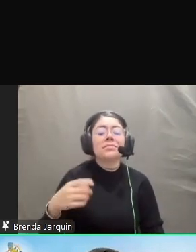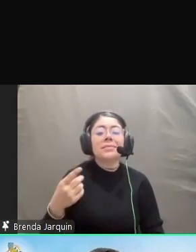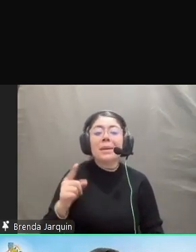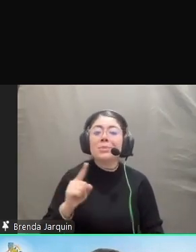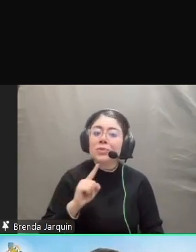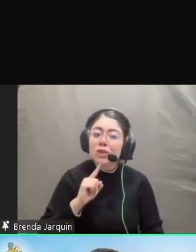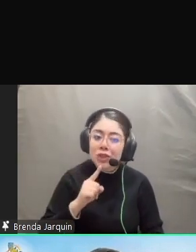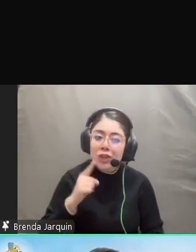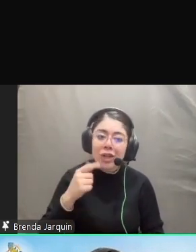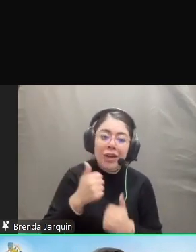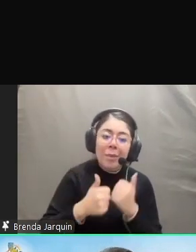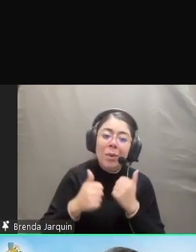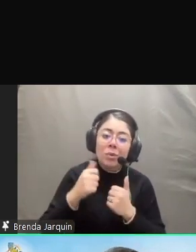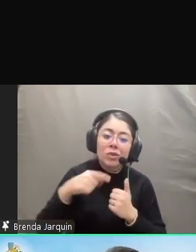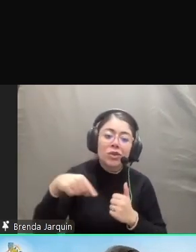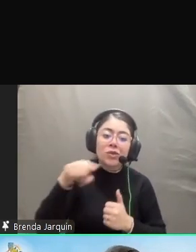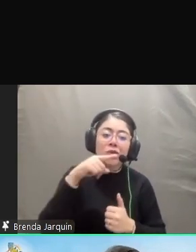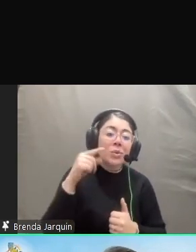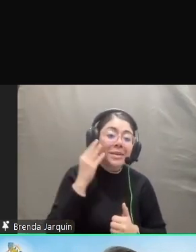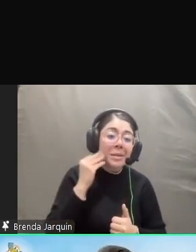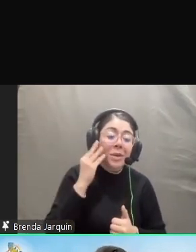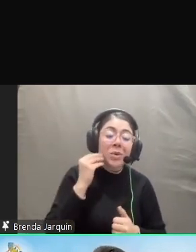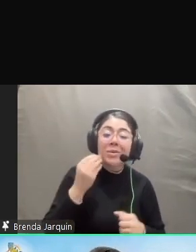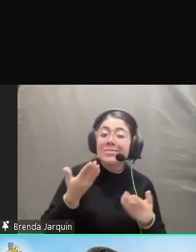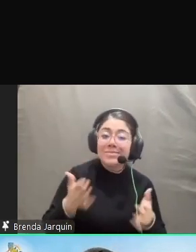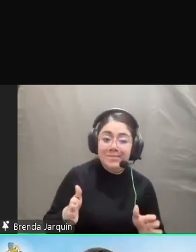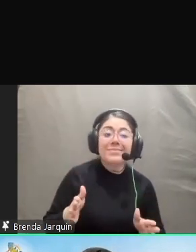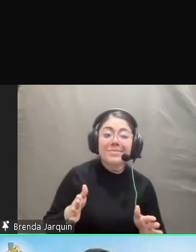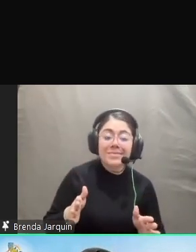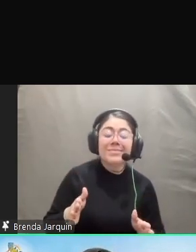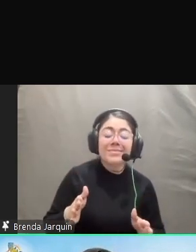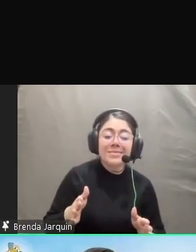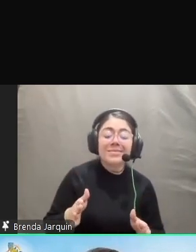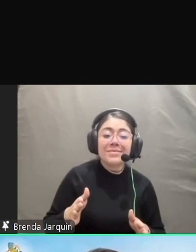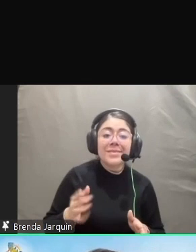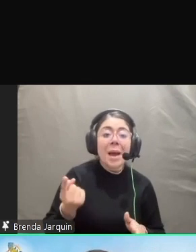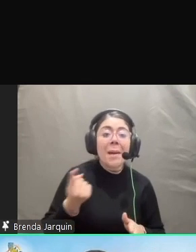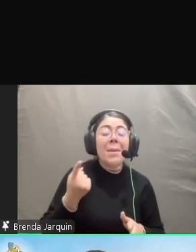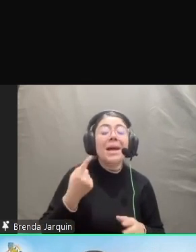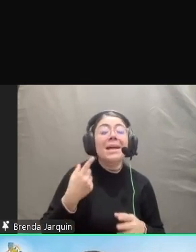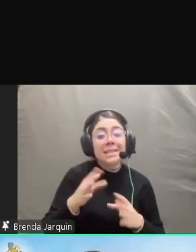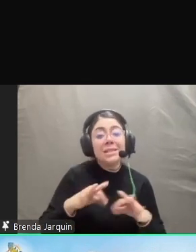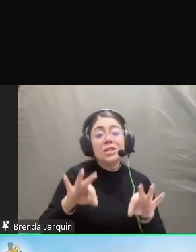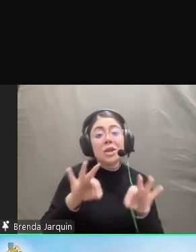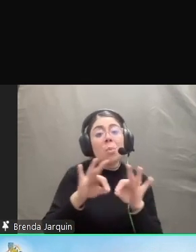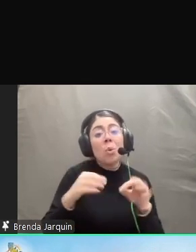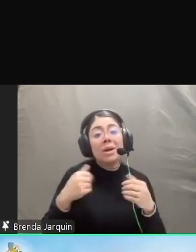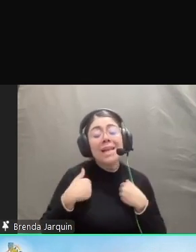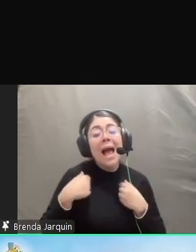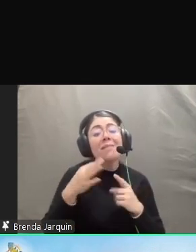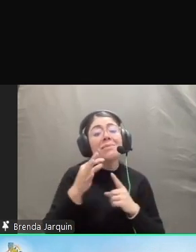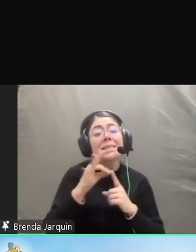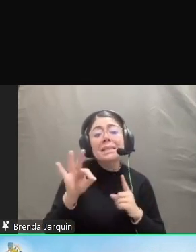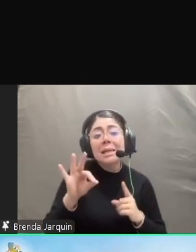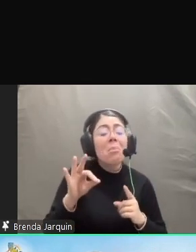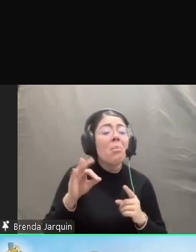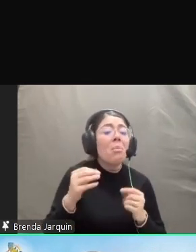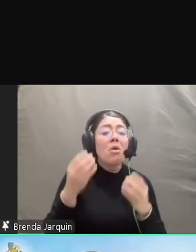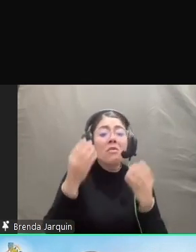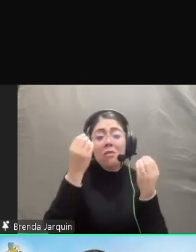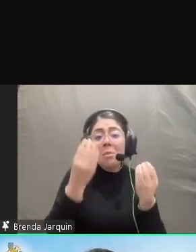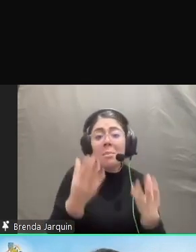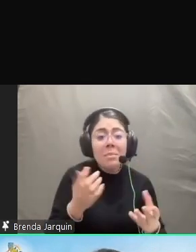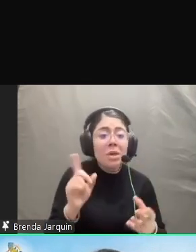mentioned. However, we also know that having these simple resources at your fingertips with examples on how